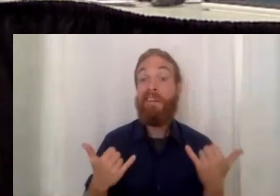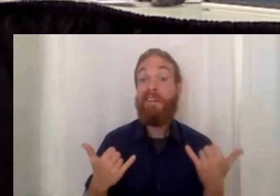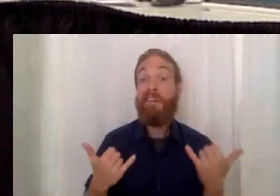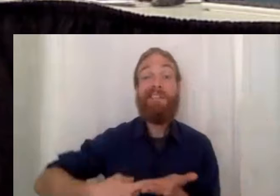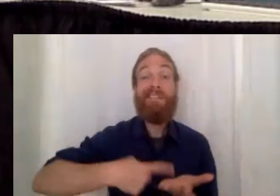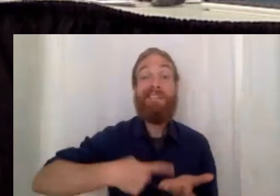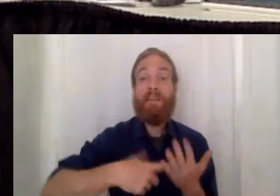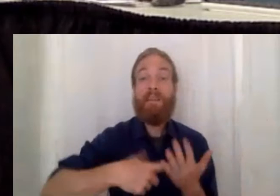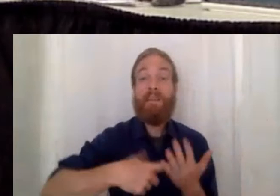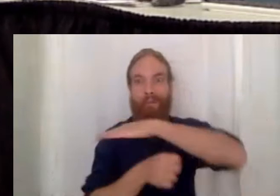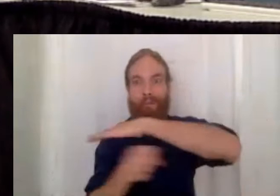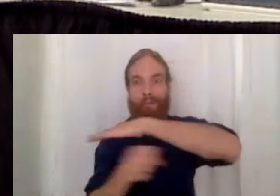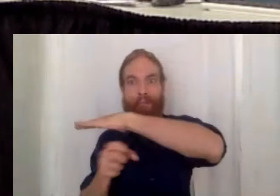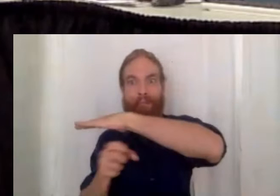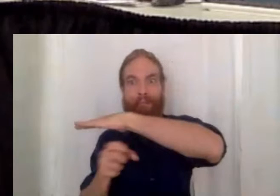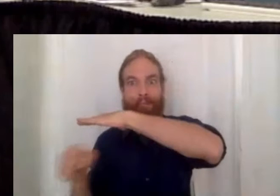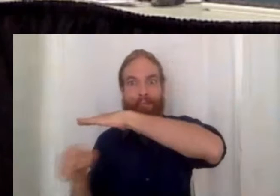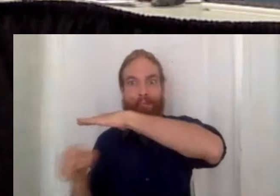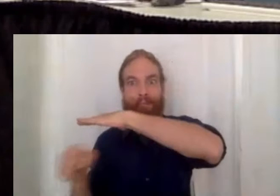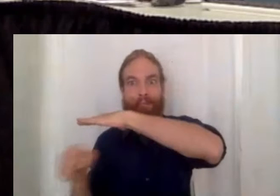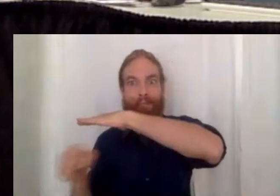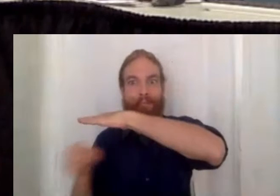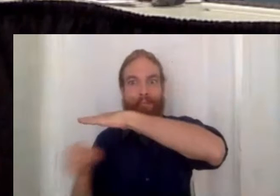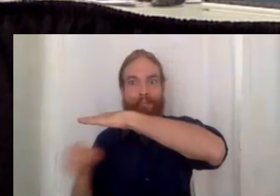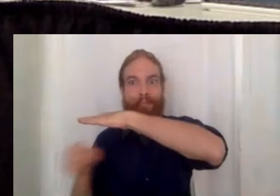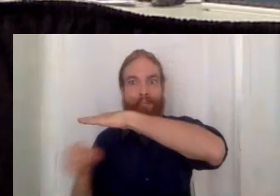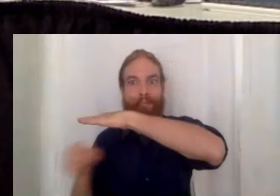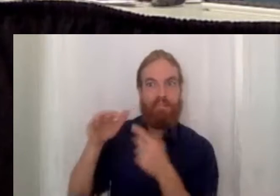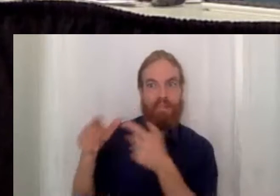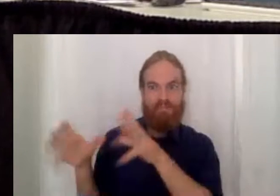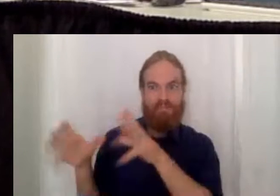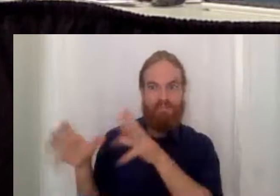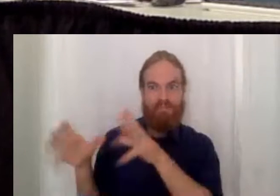ages for the kids that the pediatrics